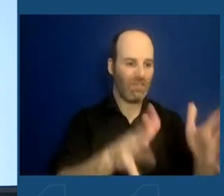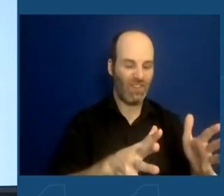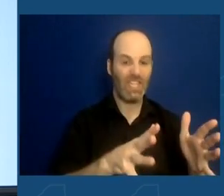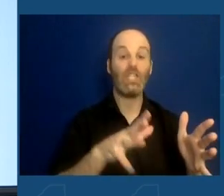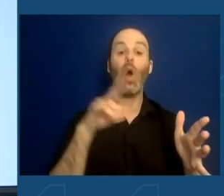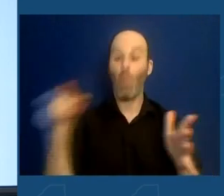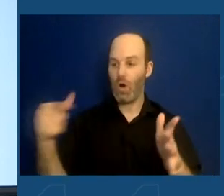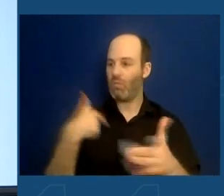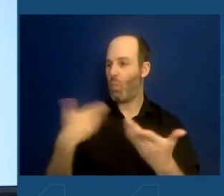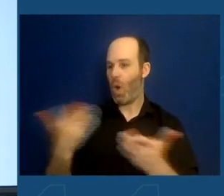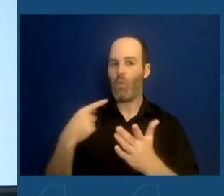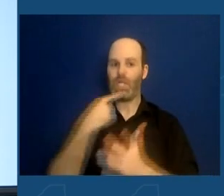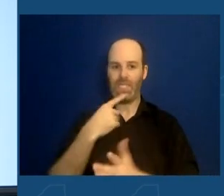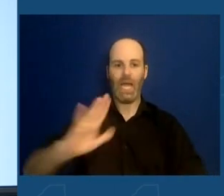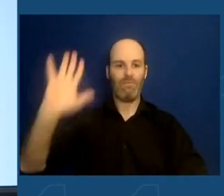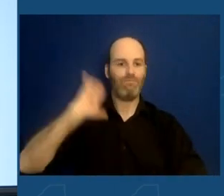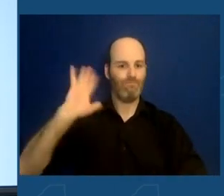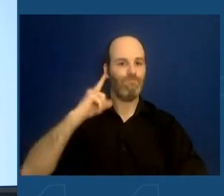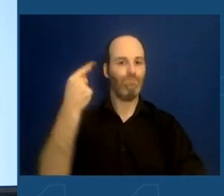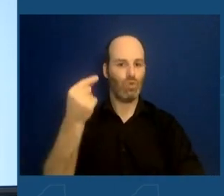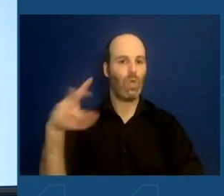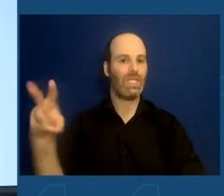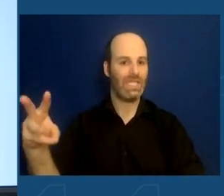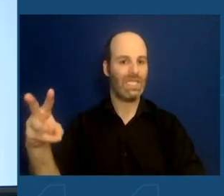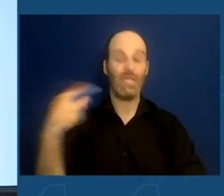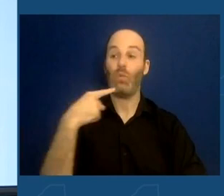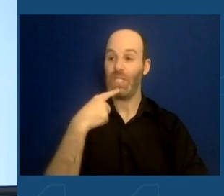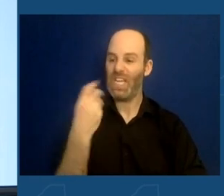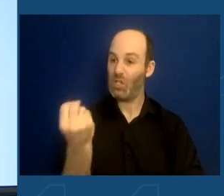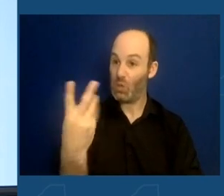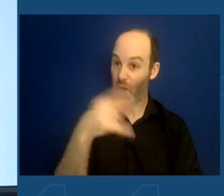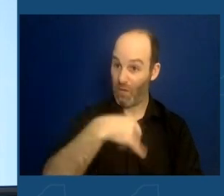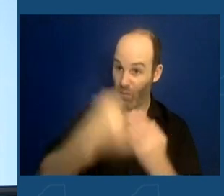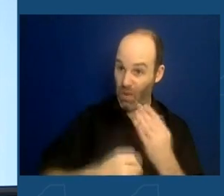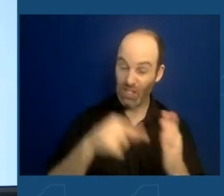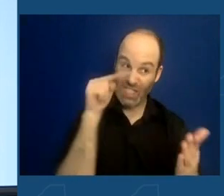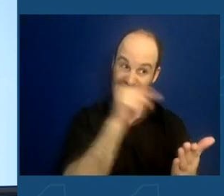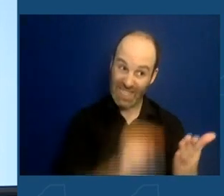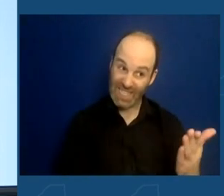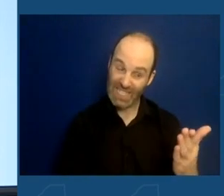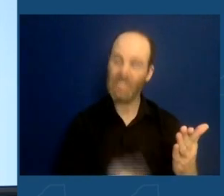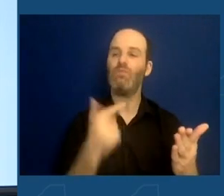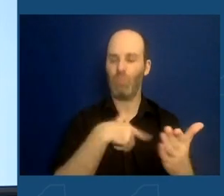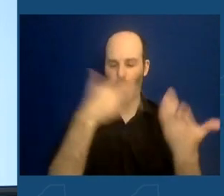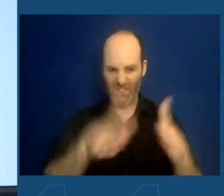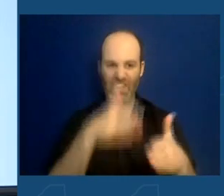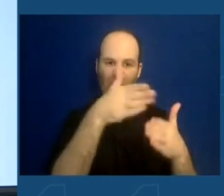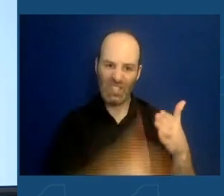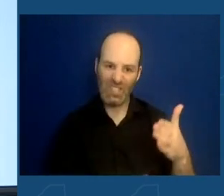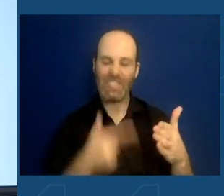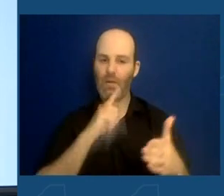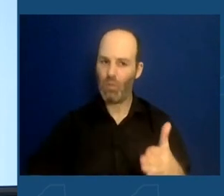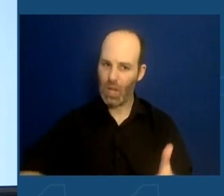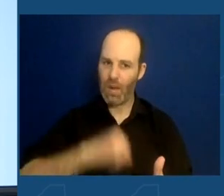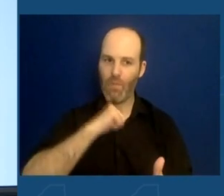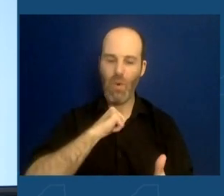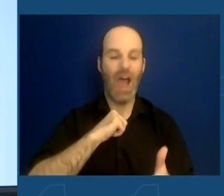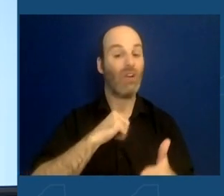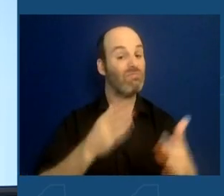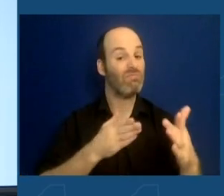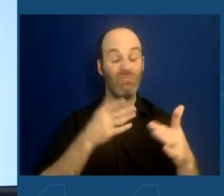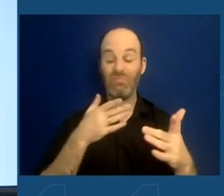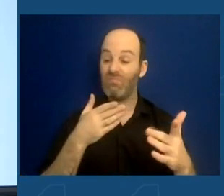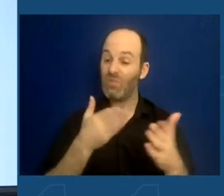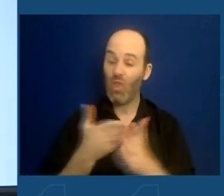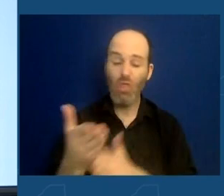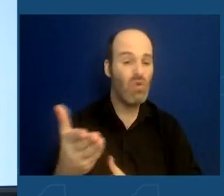in 2016, which I'm particularly proud of. Factor in supply chain issues, a two-year pandemic, the flooding, inflation, a whole